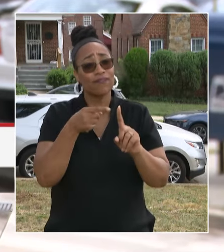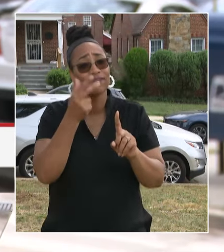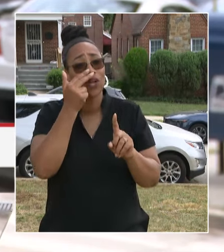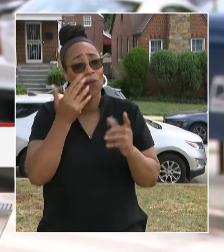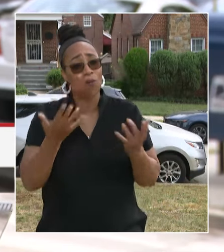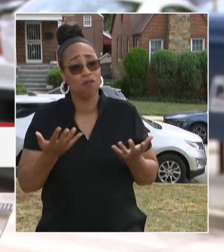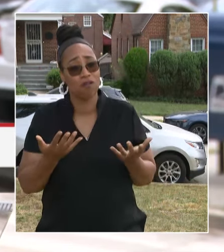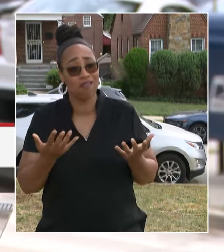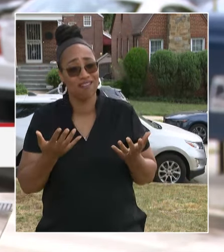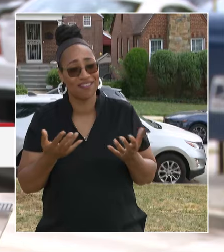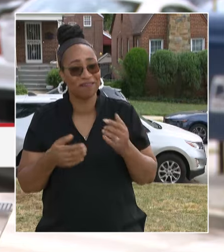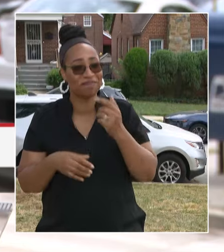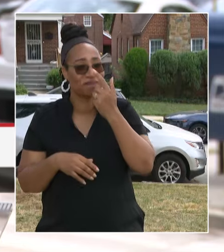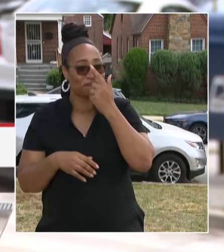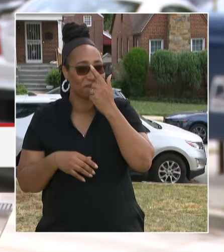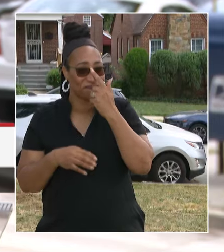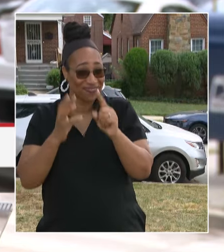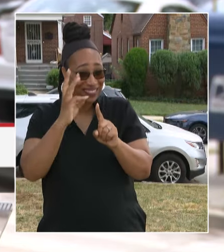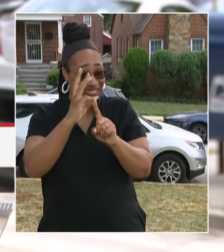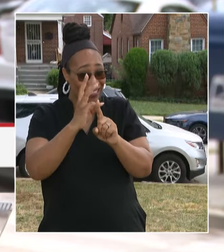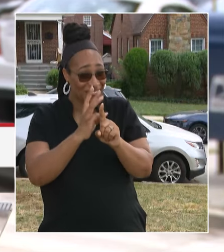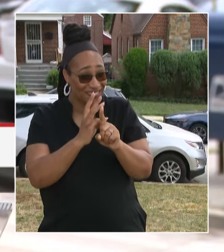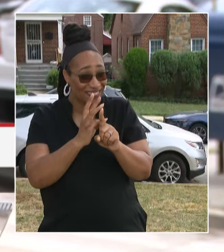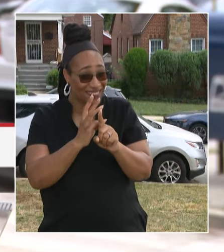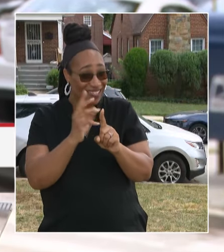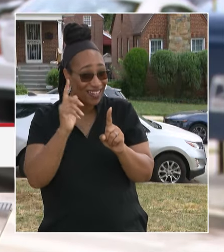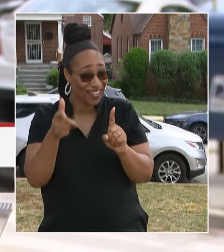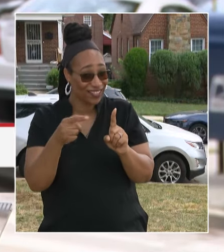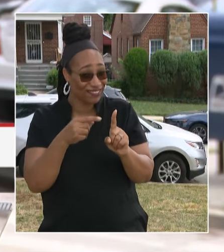6 months later, they had a stoplight.